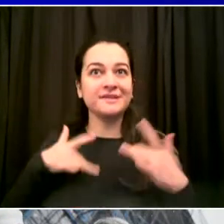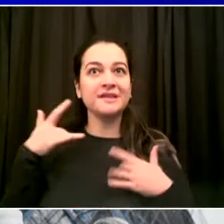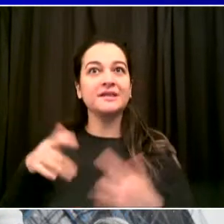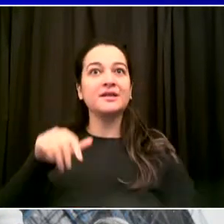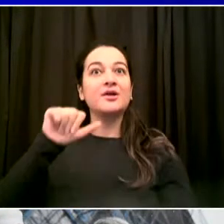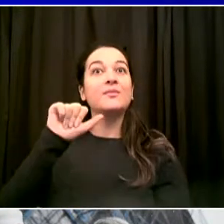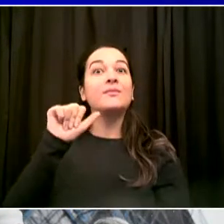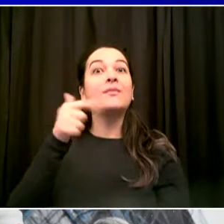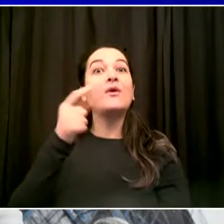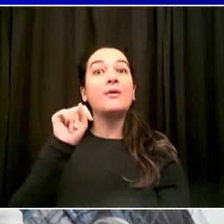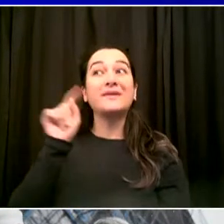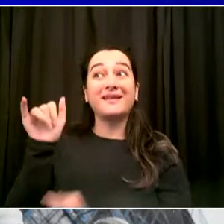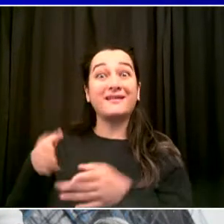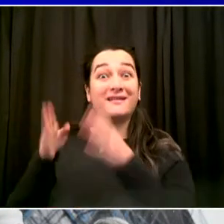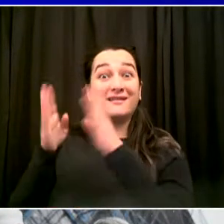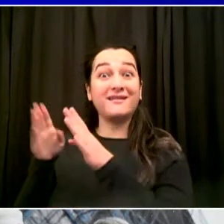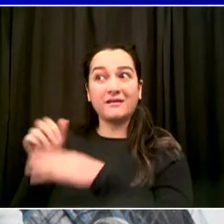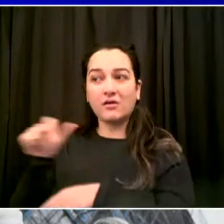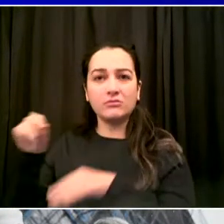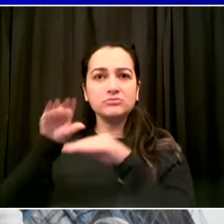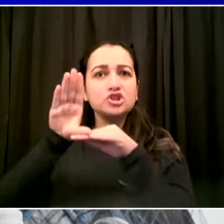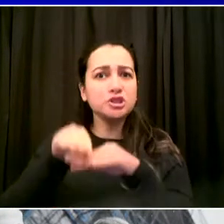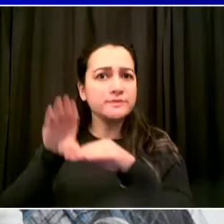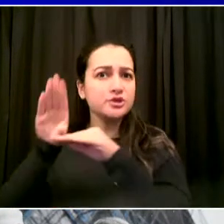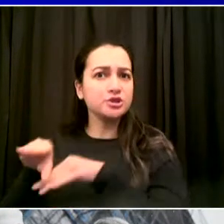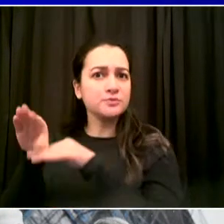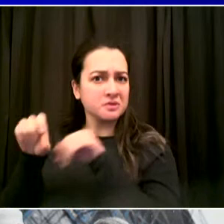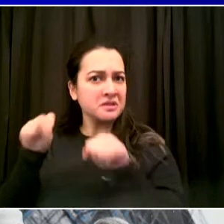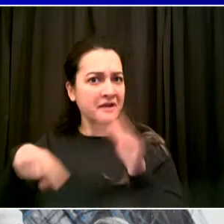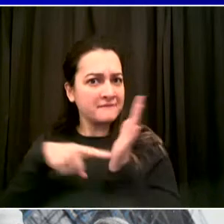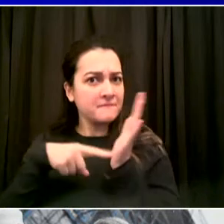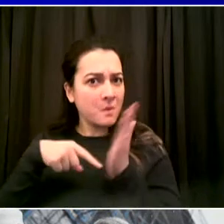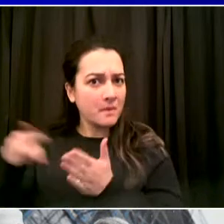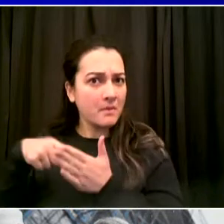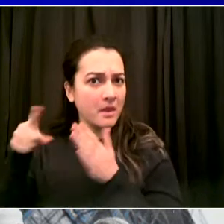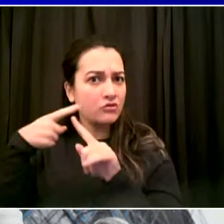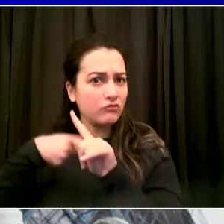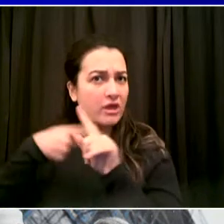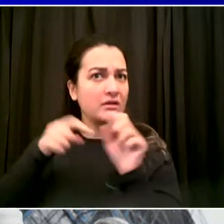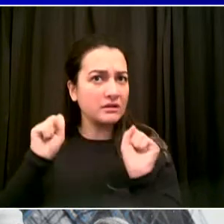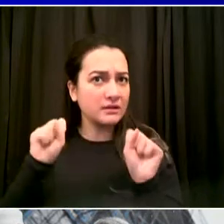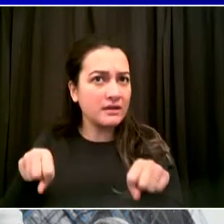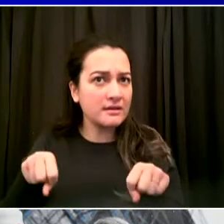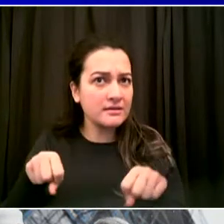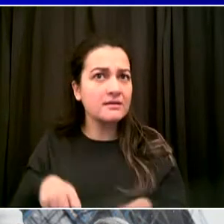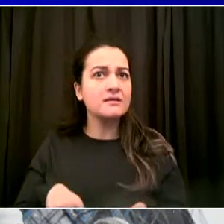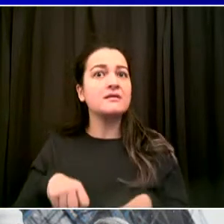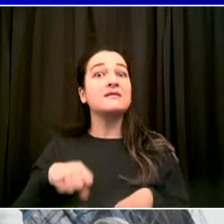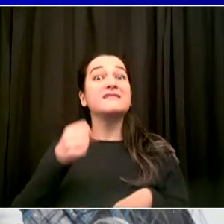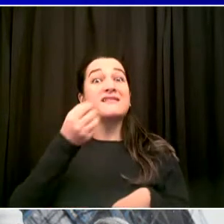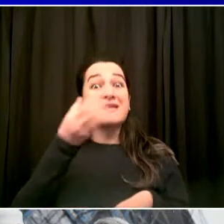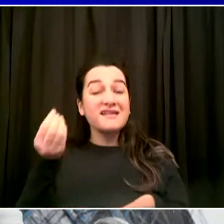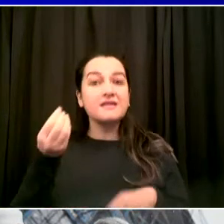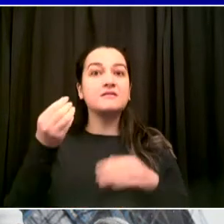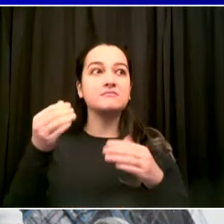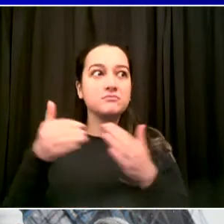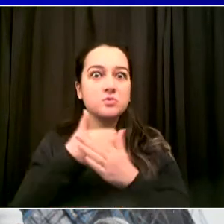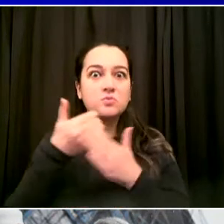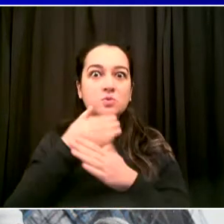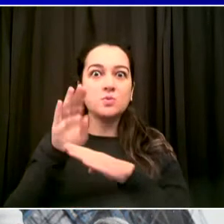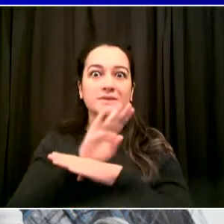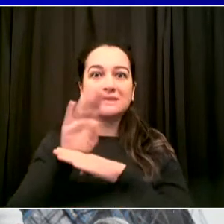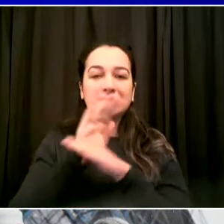step. This is something that's been in the making for years. But the fact that we're topping off the building now, the fact that new development is